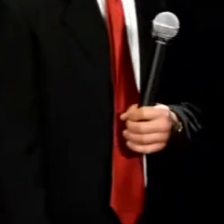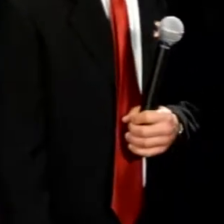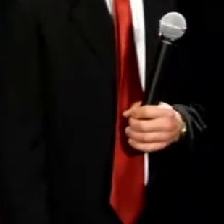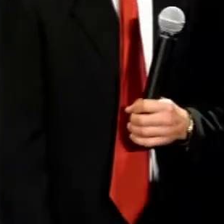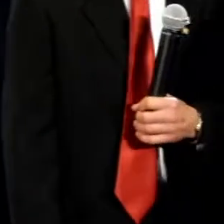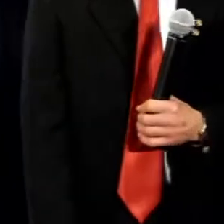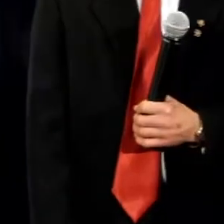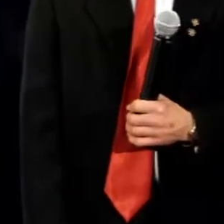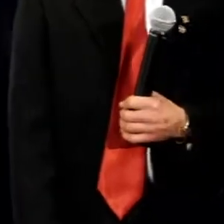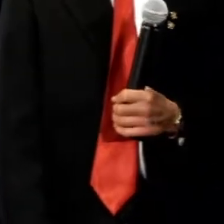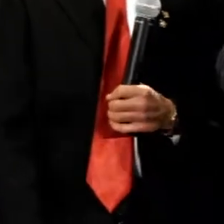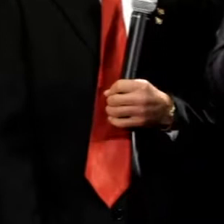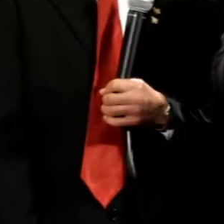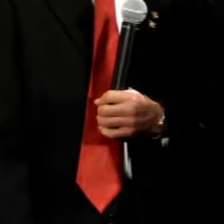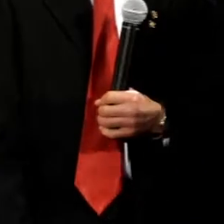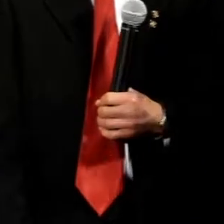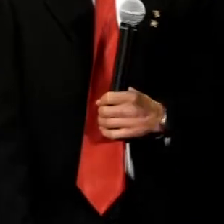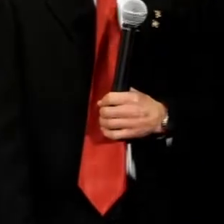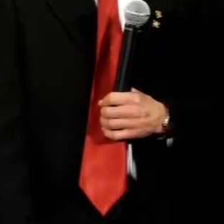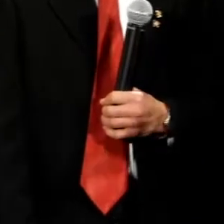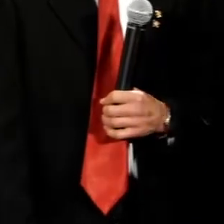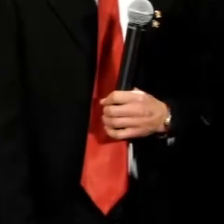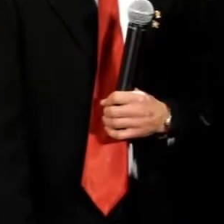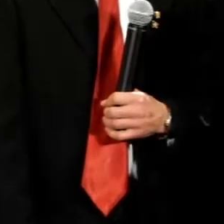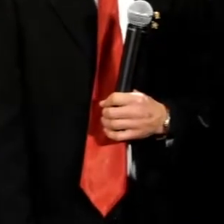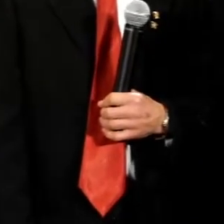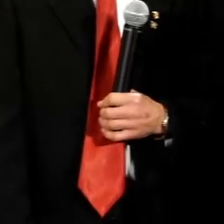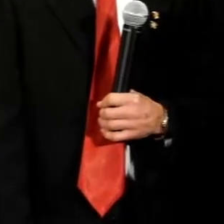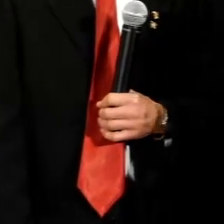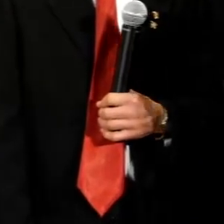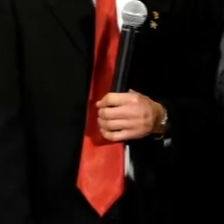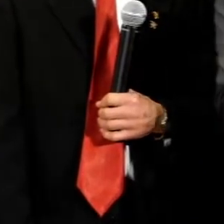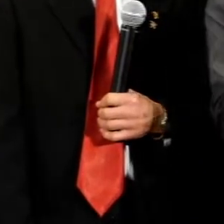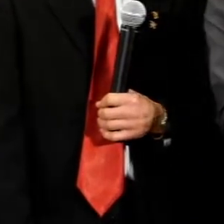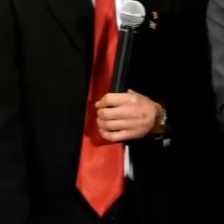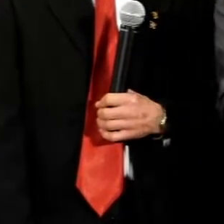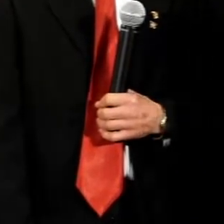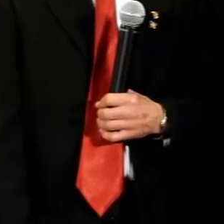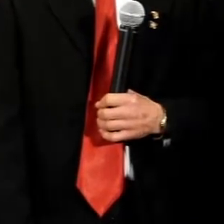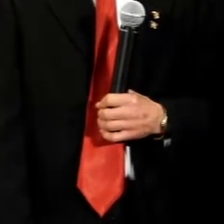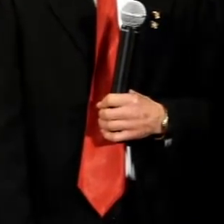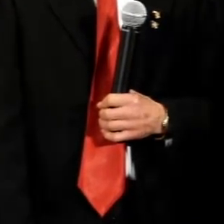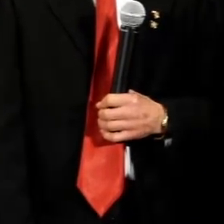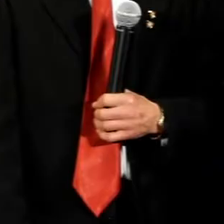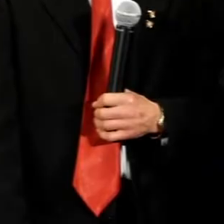in Jesus Christ, it's a great time, amen? Because we're there where the Spirit of the Lord is, God's wonderful people.